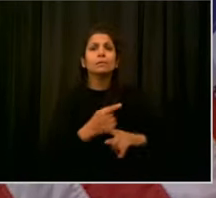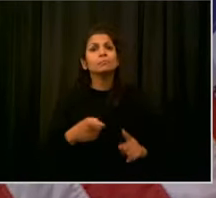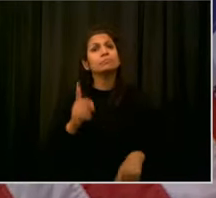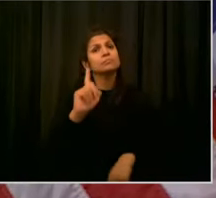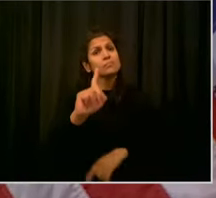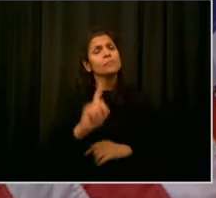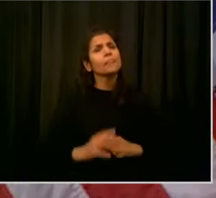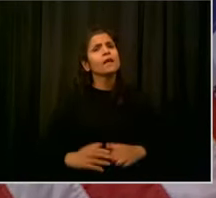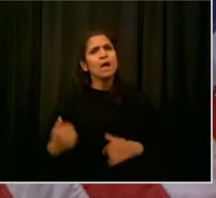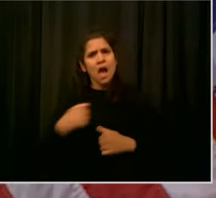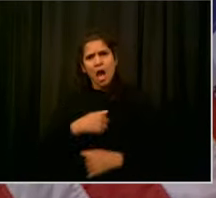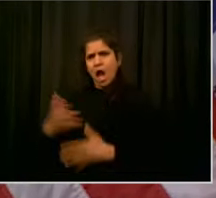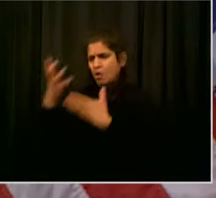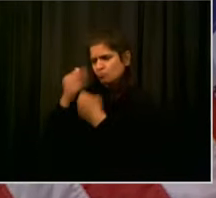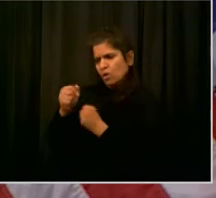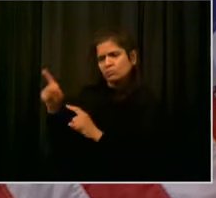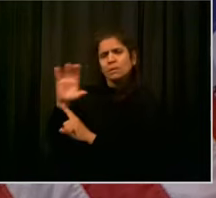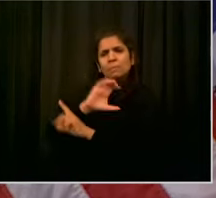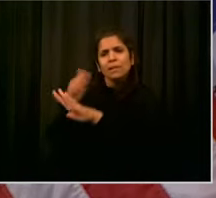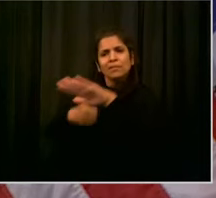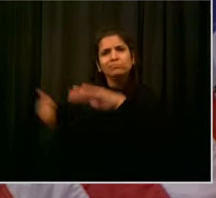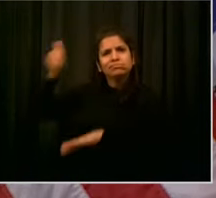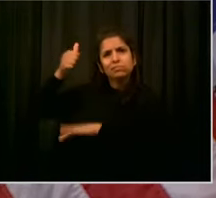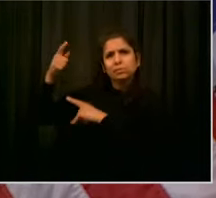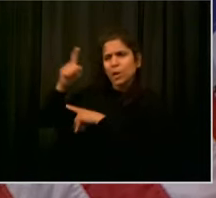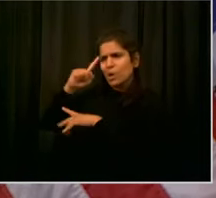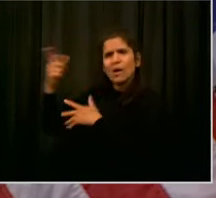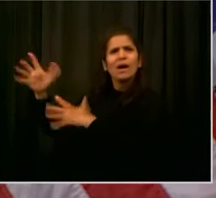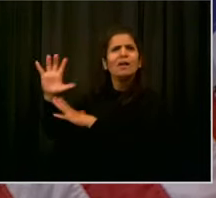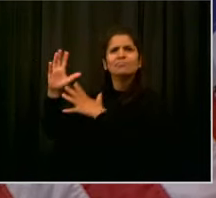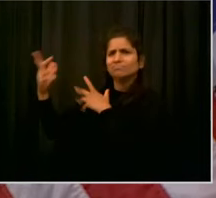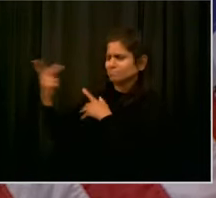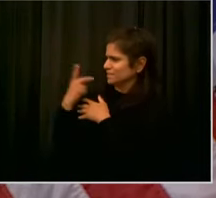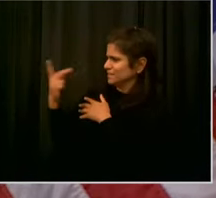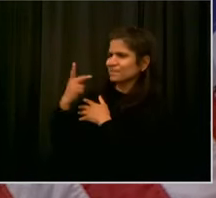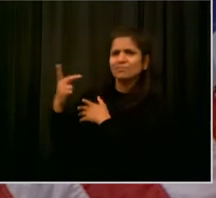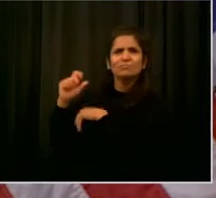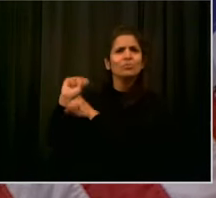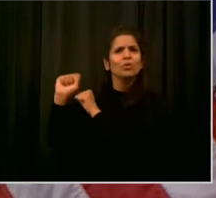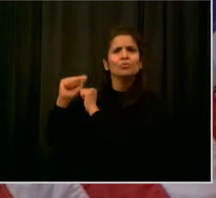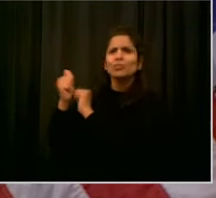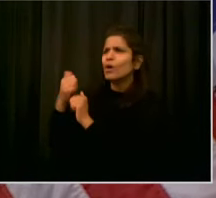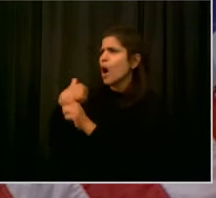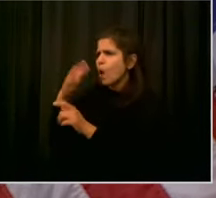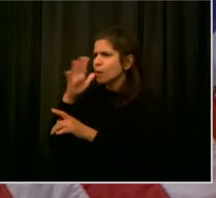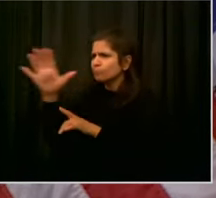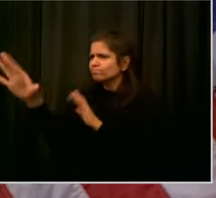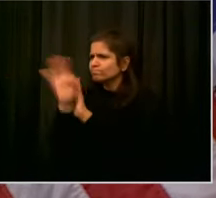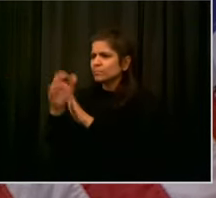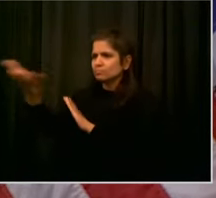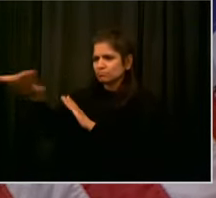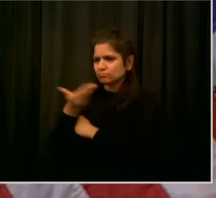chosen three police commissioners who came up from the grassroots of policing, two of whom came up from the grassroots of the NYPD.